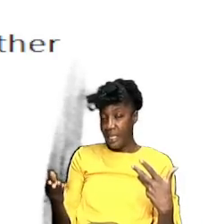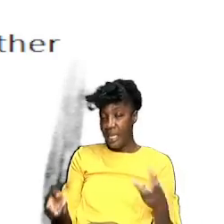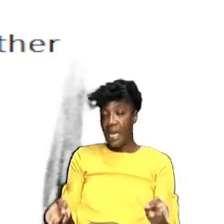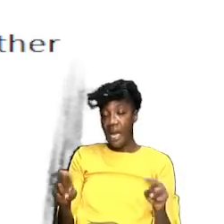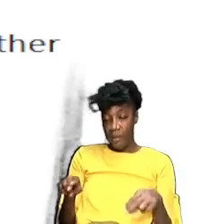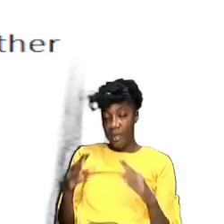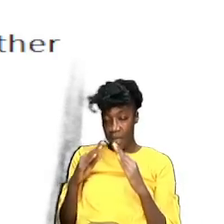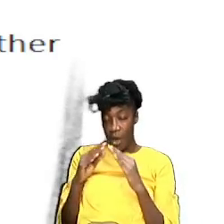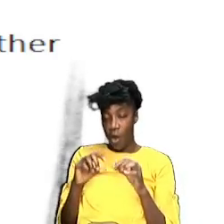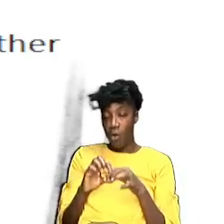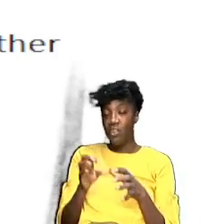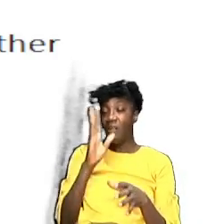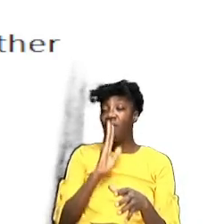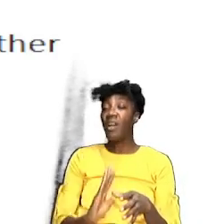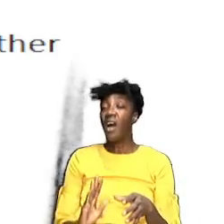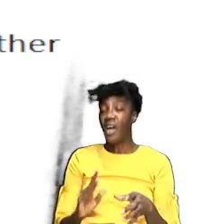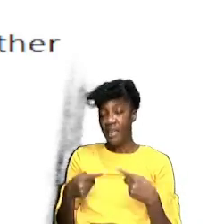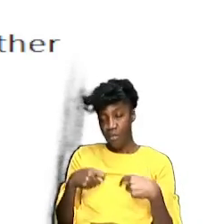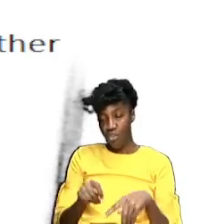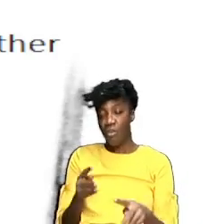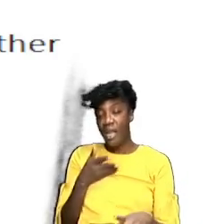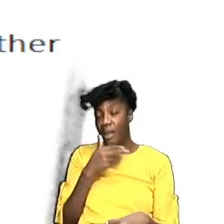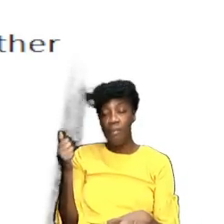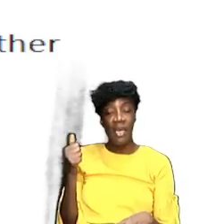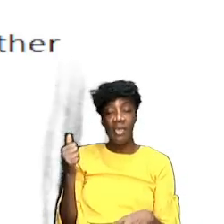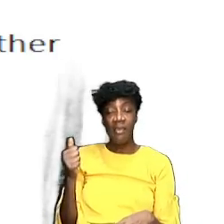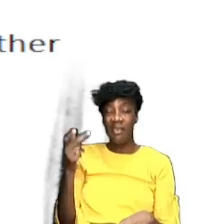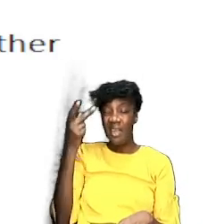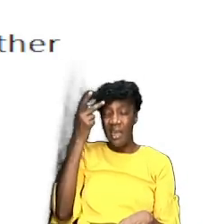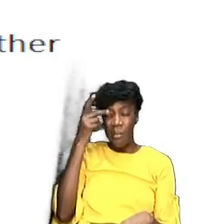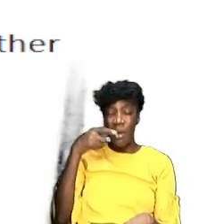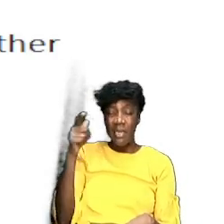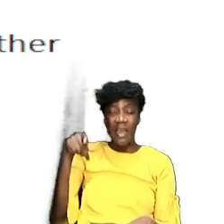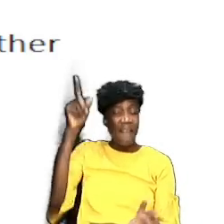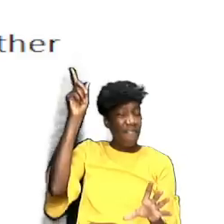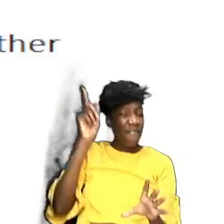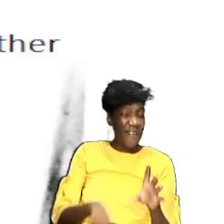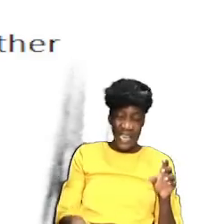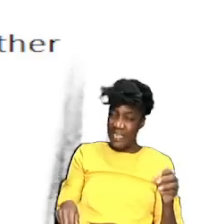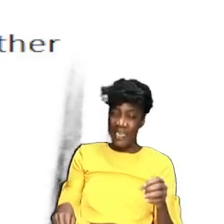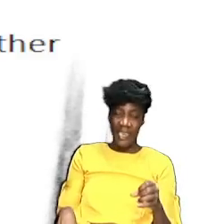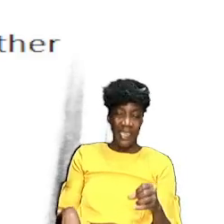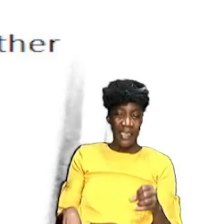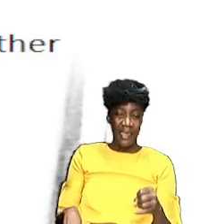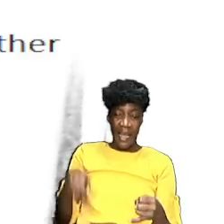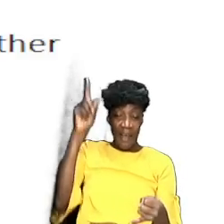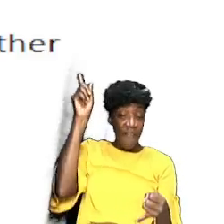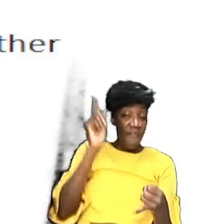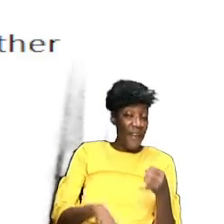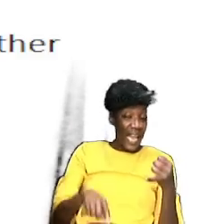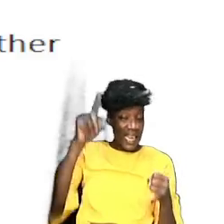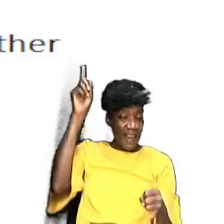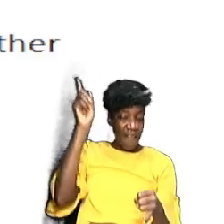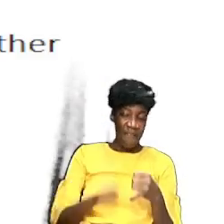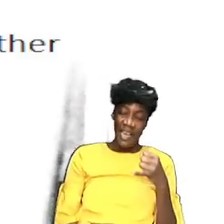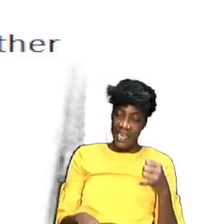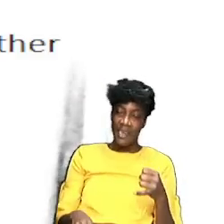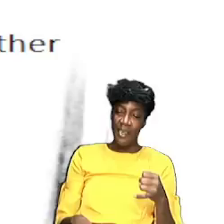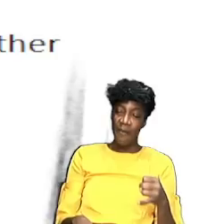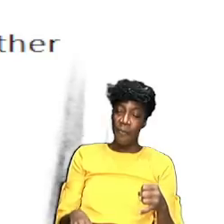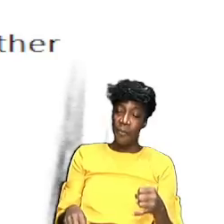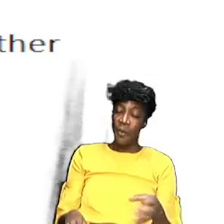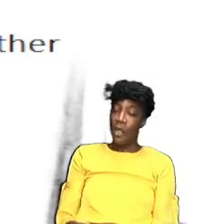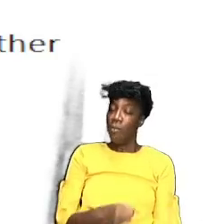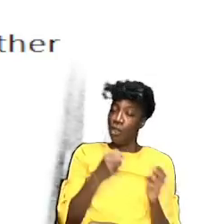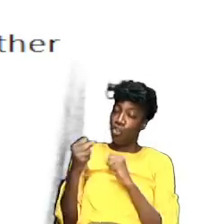place in the house of God. And he's going to try his best. But guess what? Paul says, finally, brethren, be strong in the Lord and in the power of his might. Put